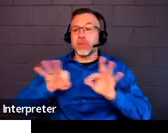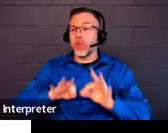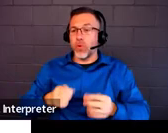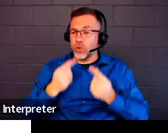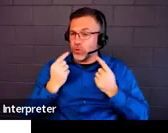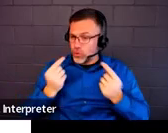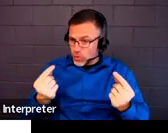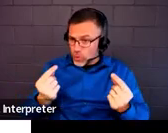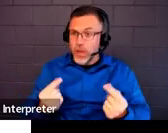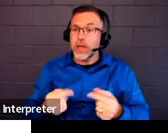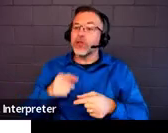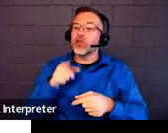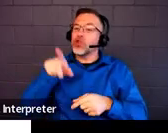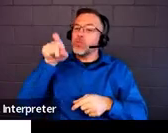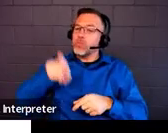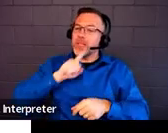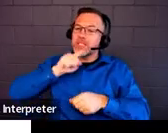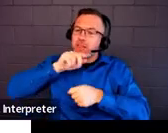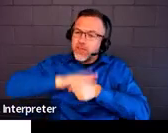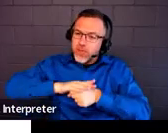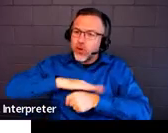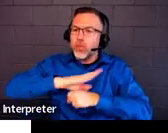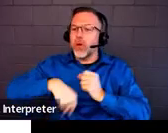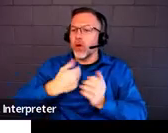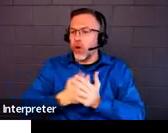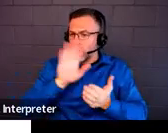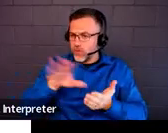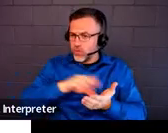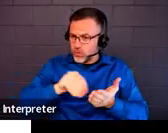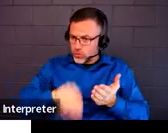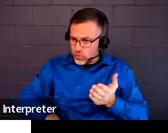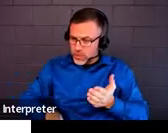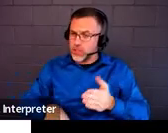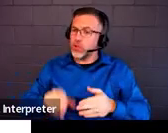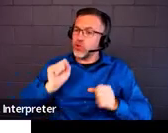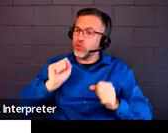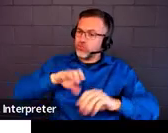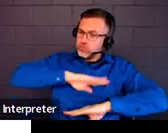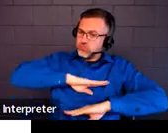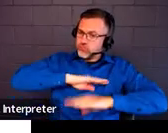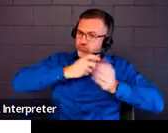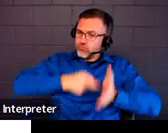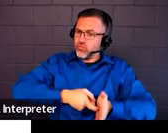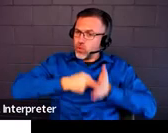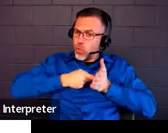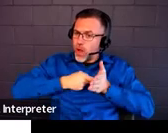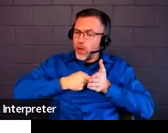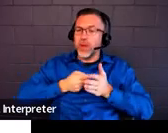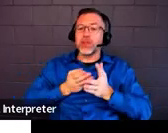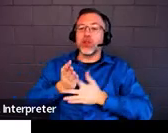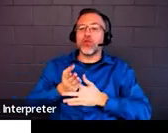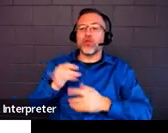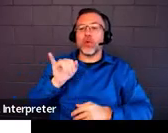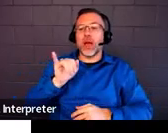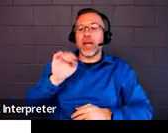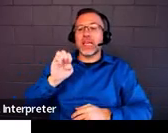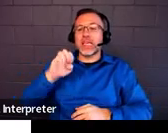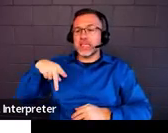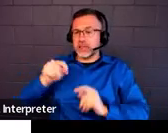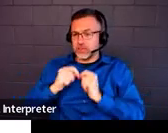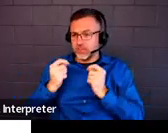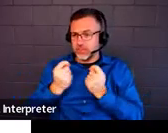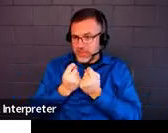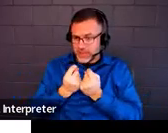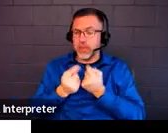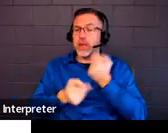that all of your students who have been found eligible for alternate assessments via the IEP team process